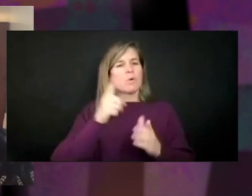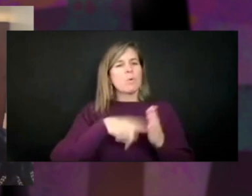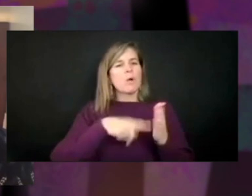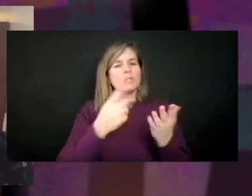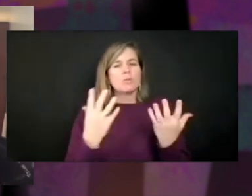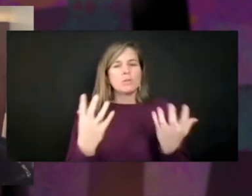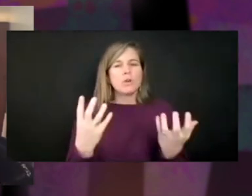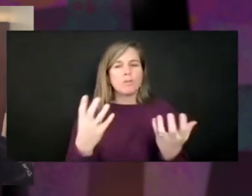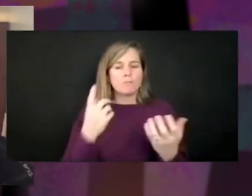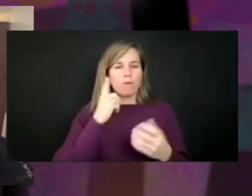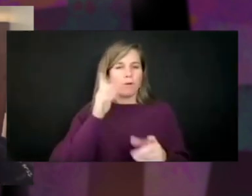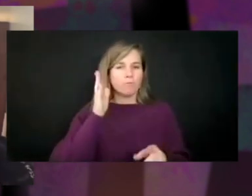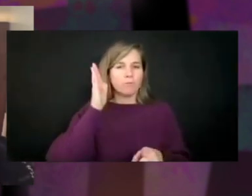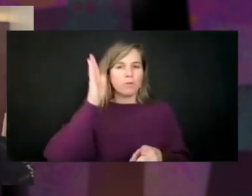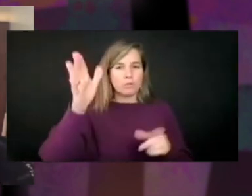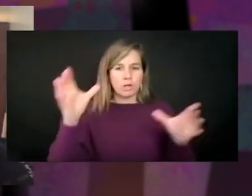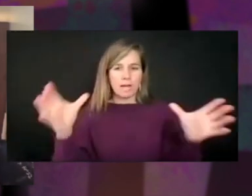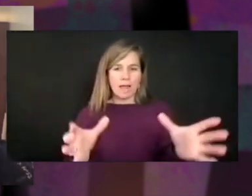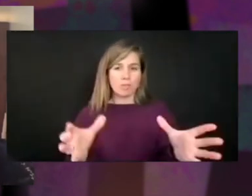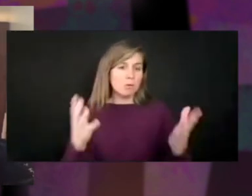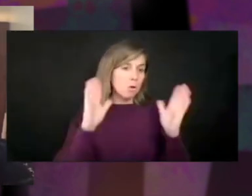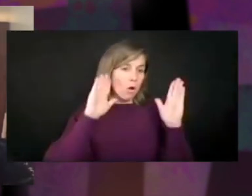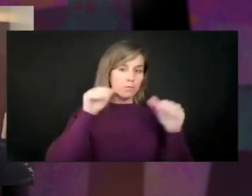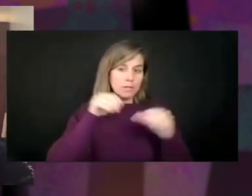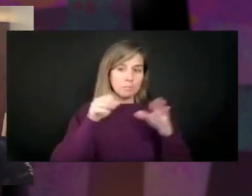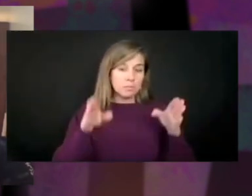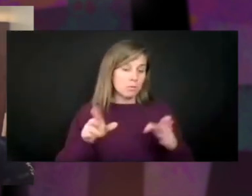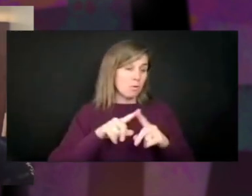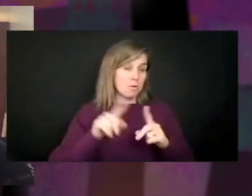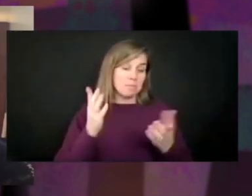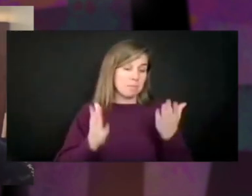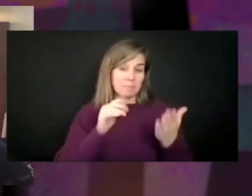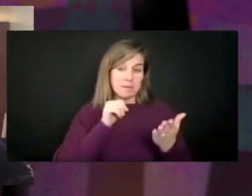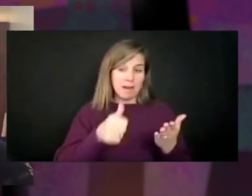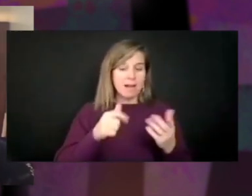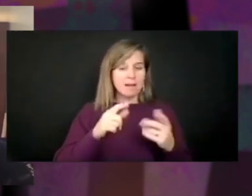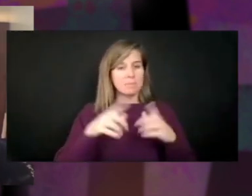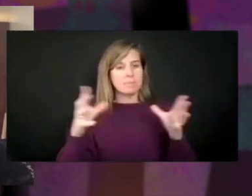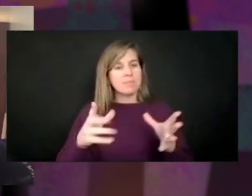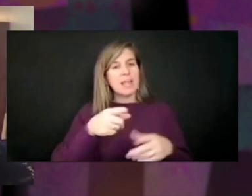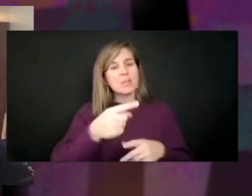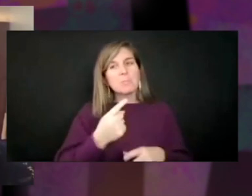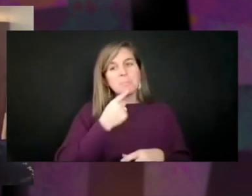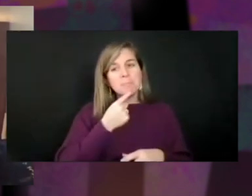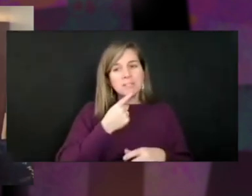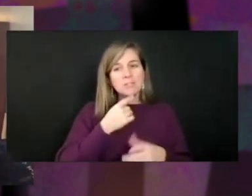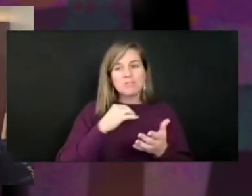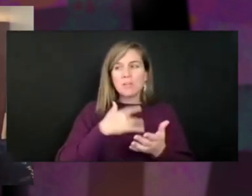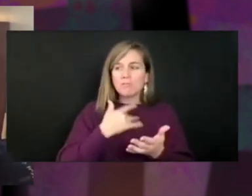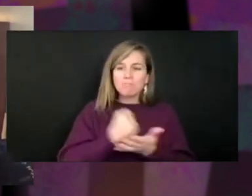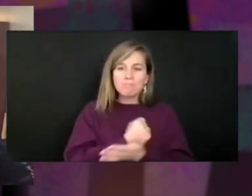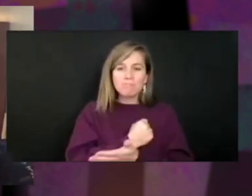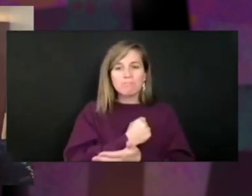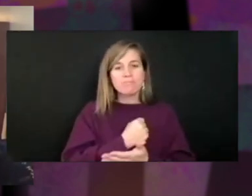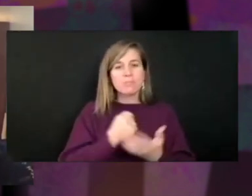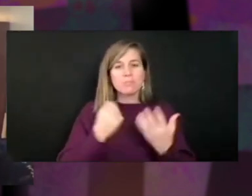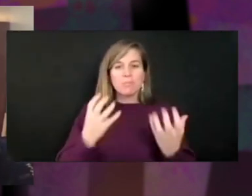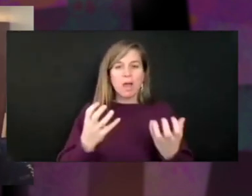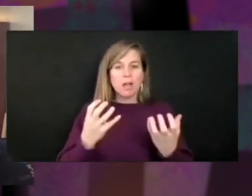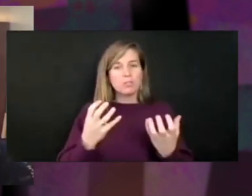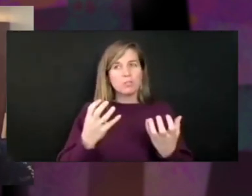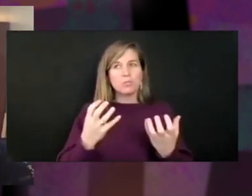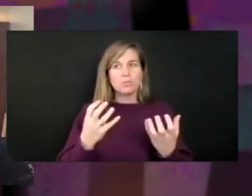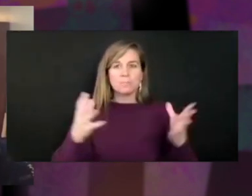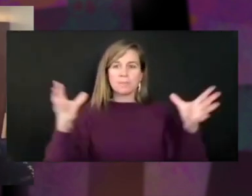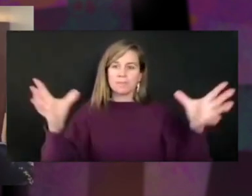in person, but maybe not, maybe other ways of gathering that you've missed or that you see the opportunity for us to collectively reimagine? What